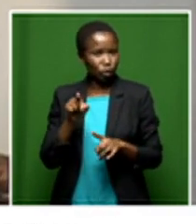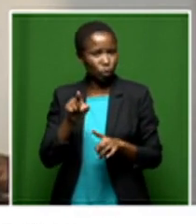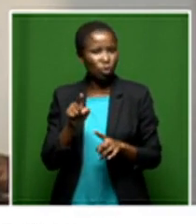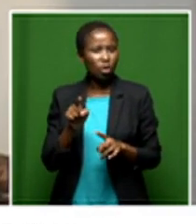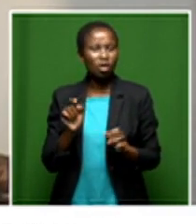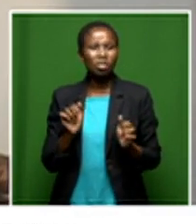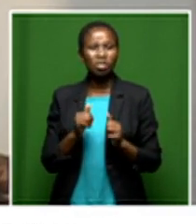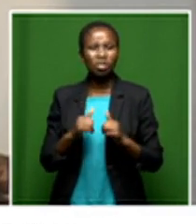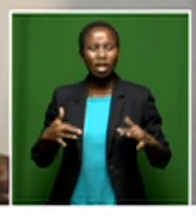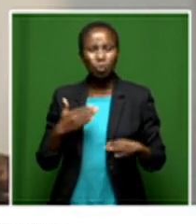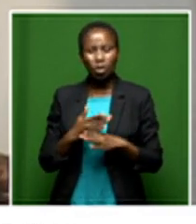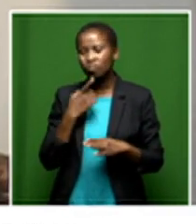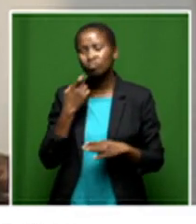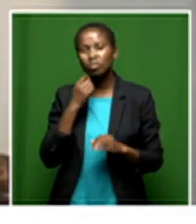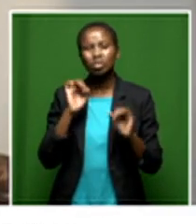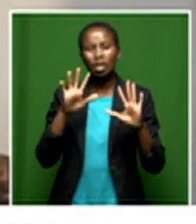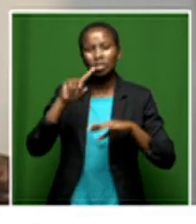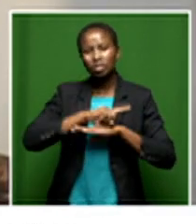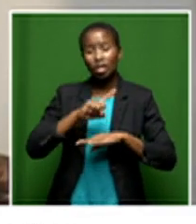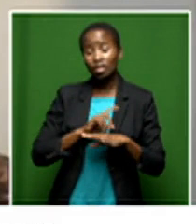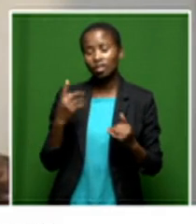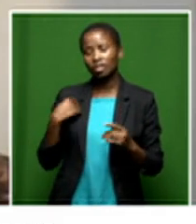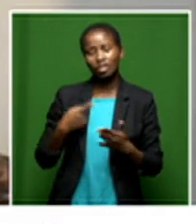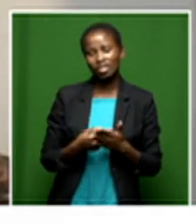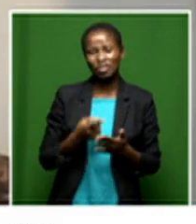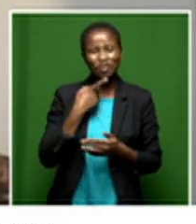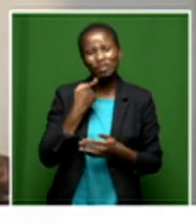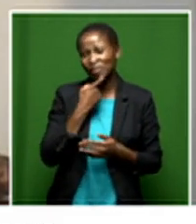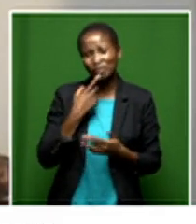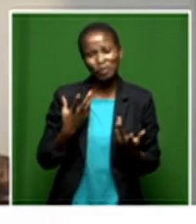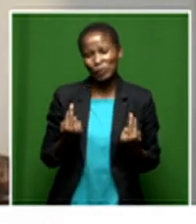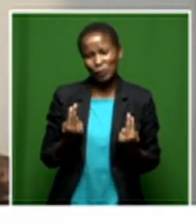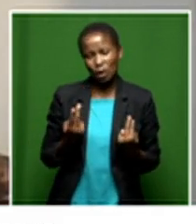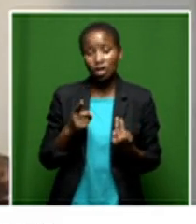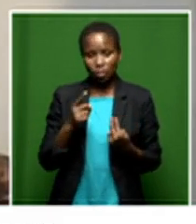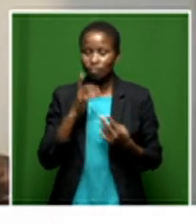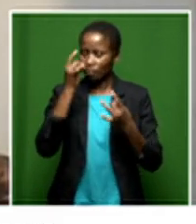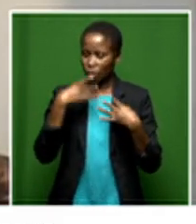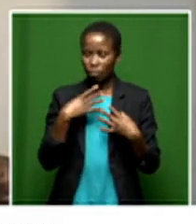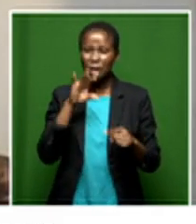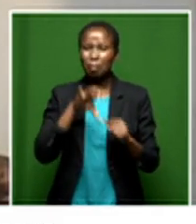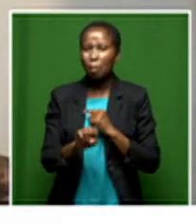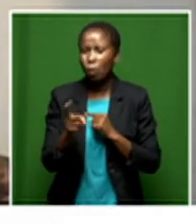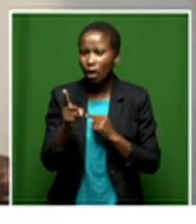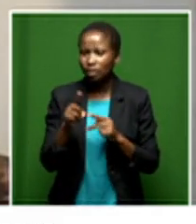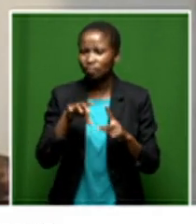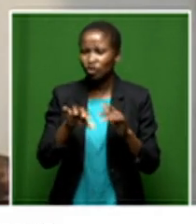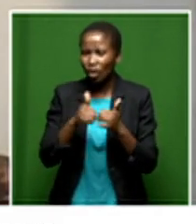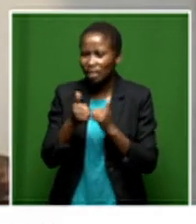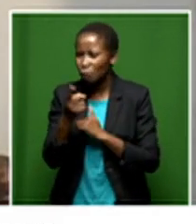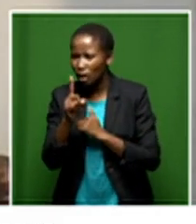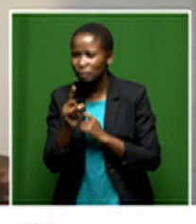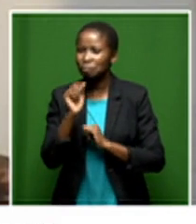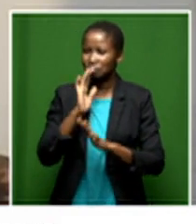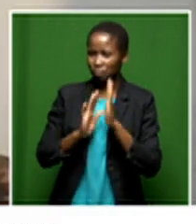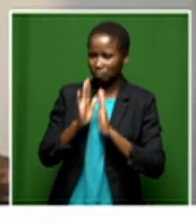job for 10 days now. So let's talk about what you found and how you see some of the major